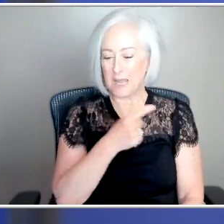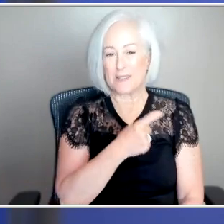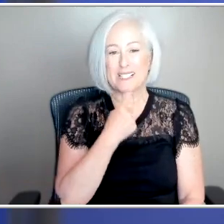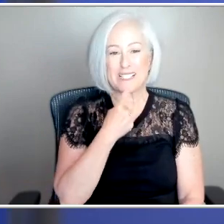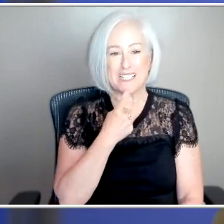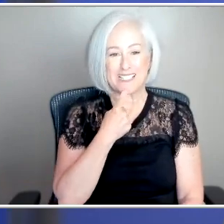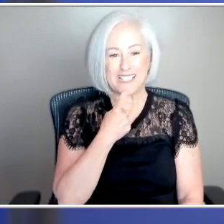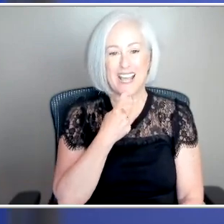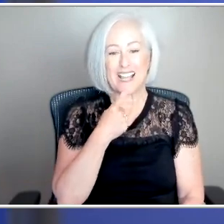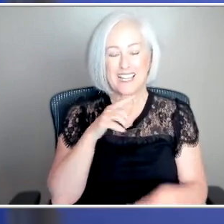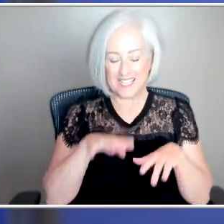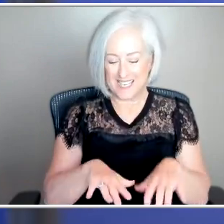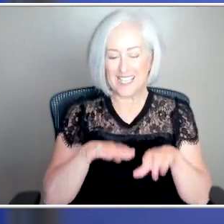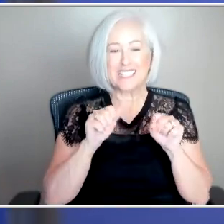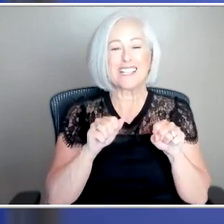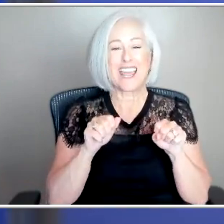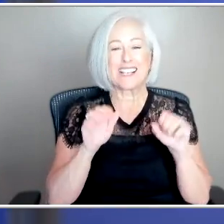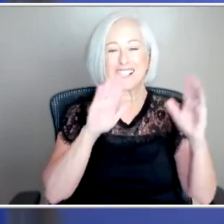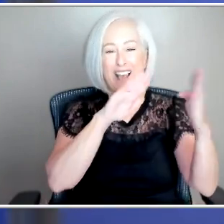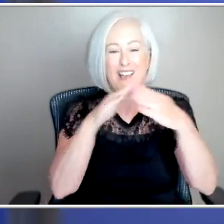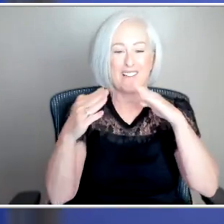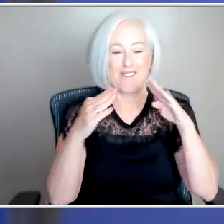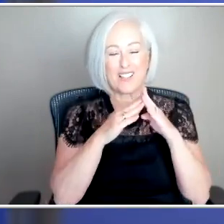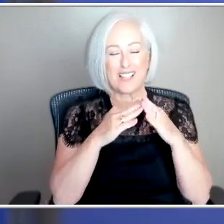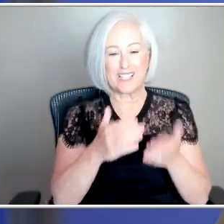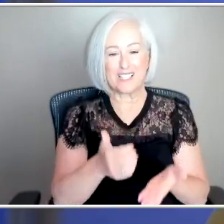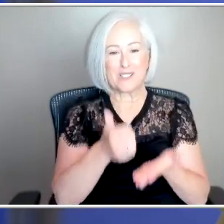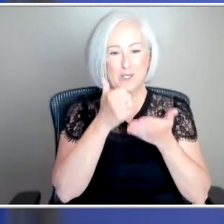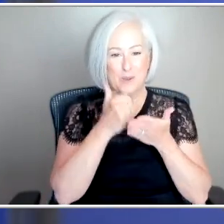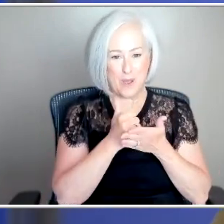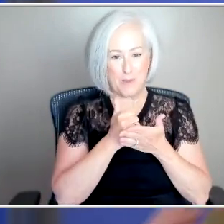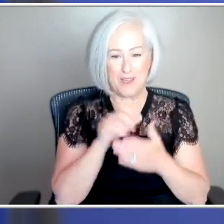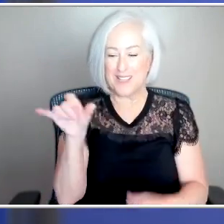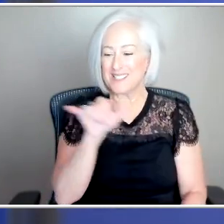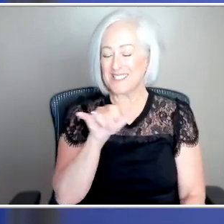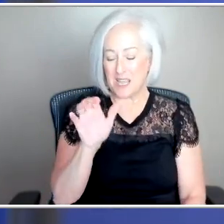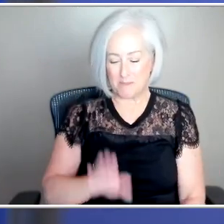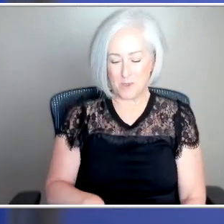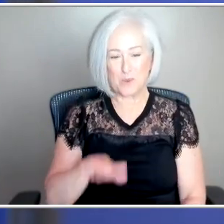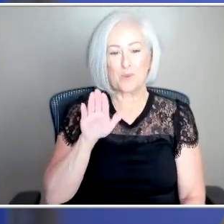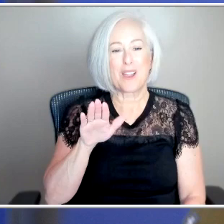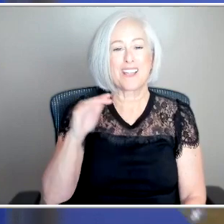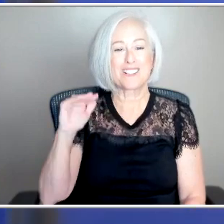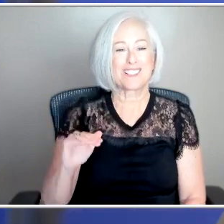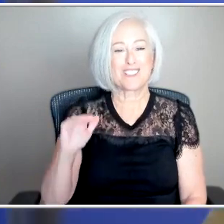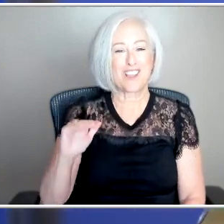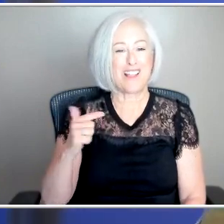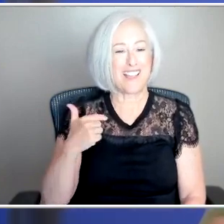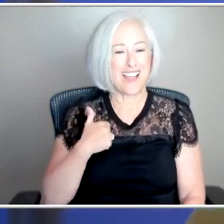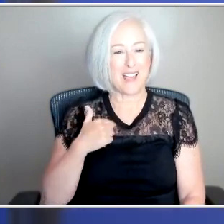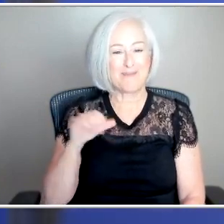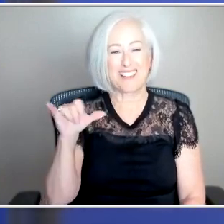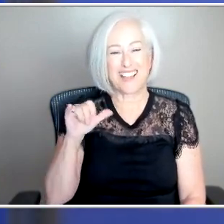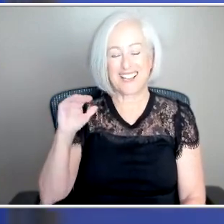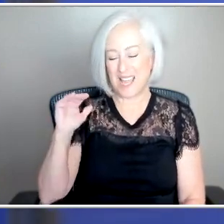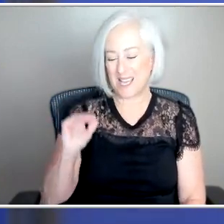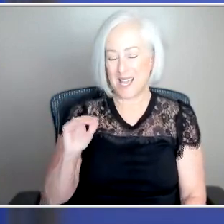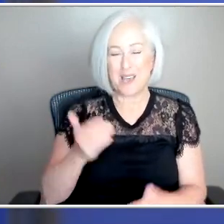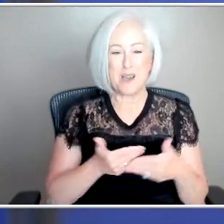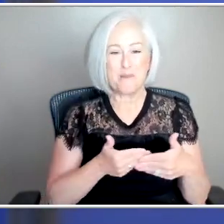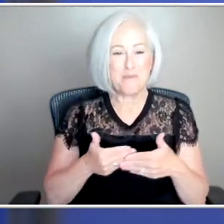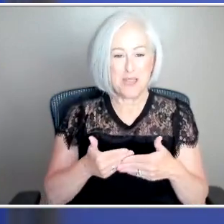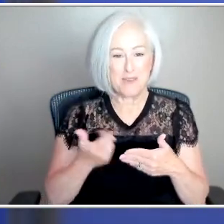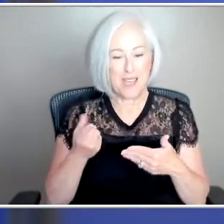village, you know, kind of like, you know, how they say it takes a village to raise a child. I consider myself a baby again, you know. Everyone had to re-raise me, the